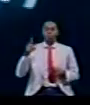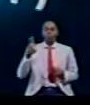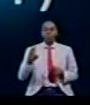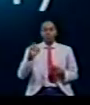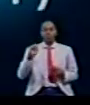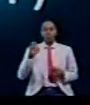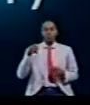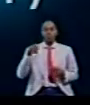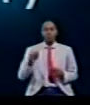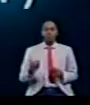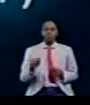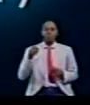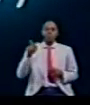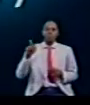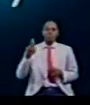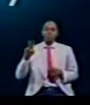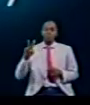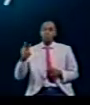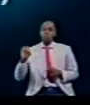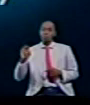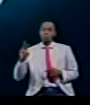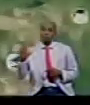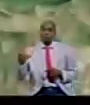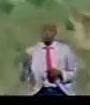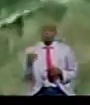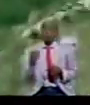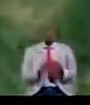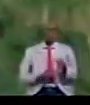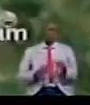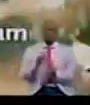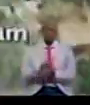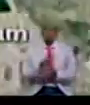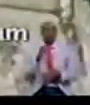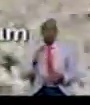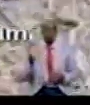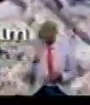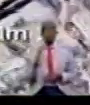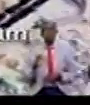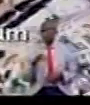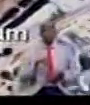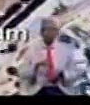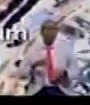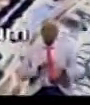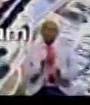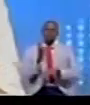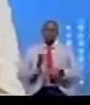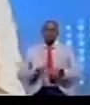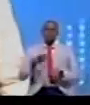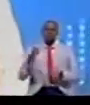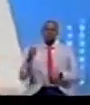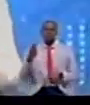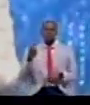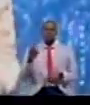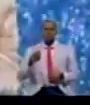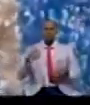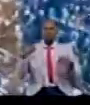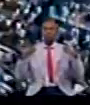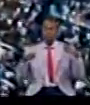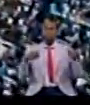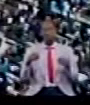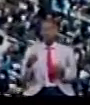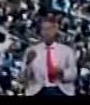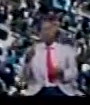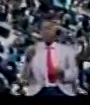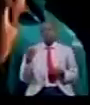thank you once again for God because of the abundance of your mercy. Mercy. It's not because we are better than those other people who have